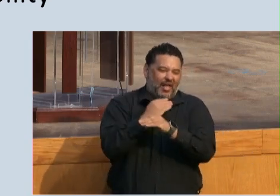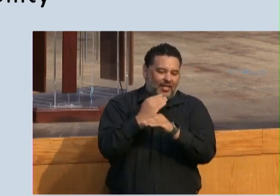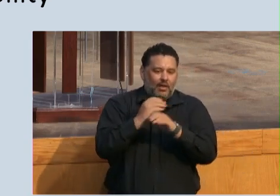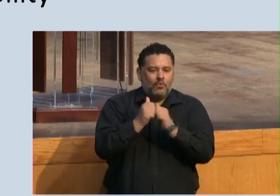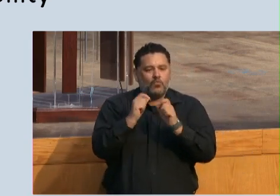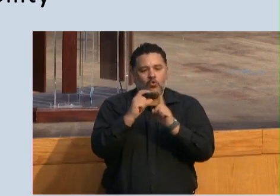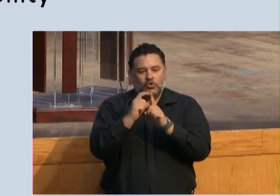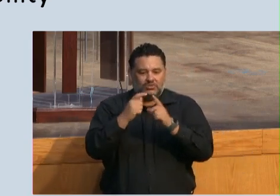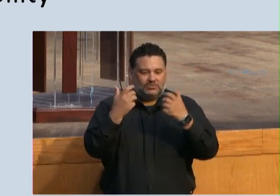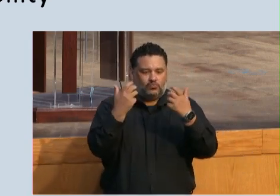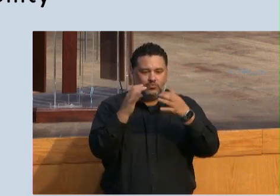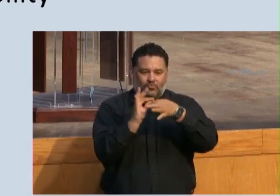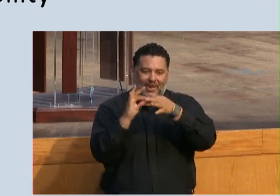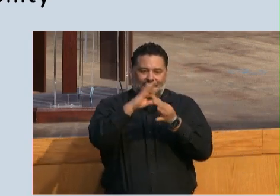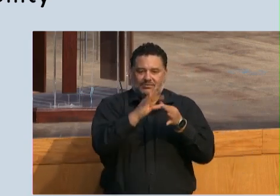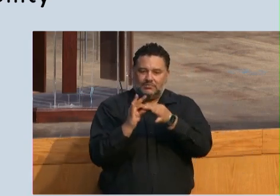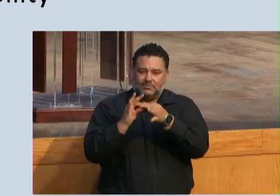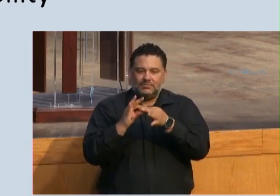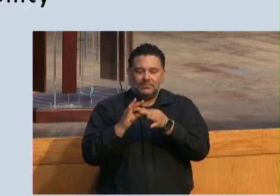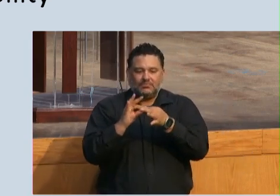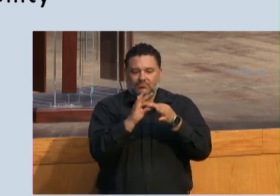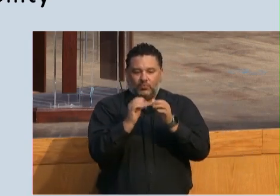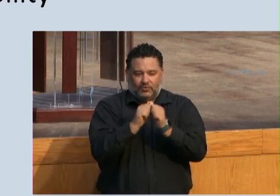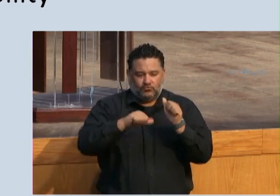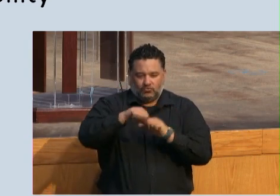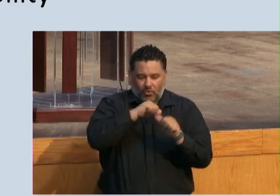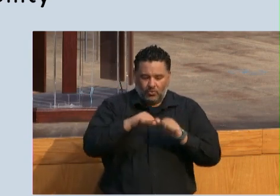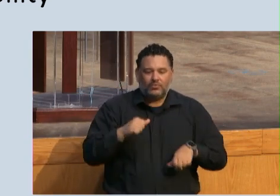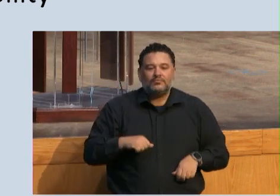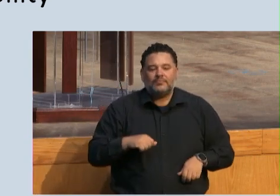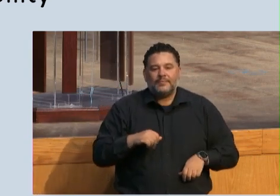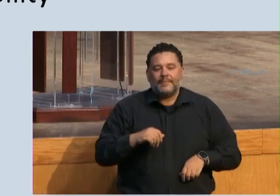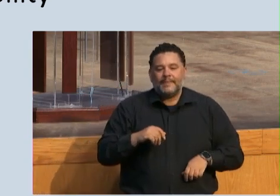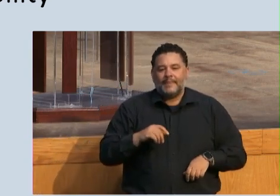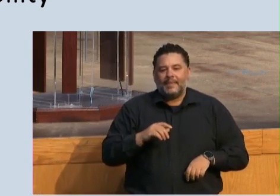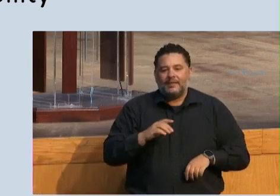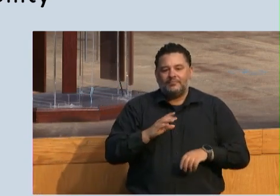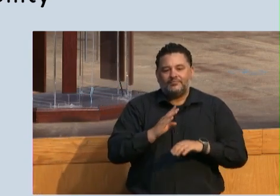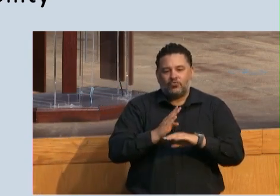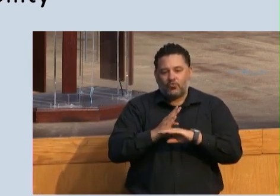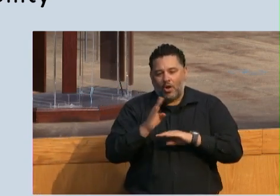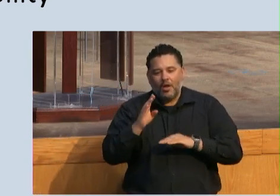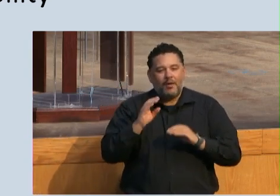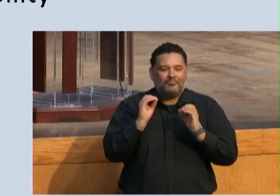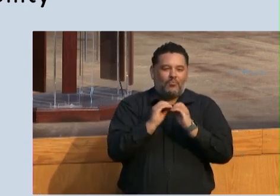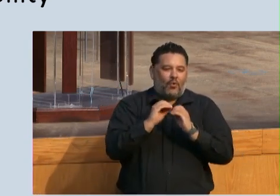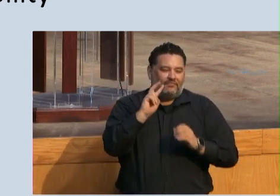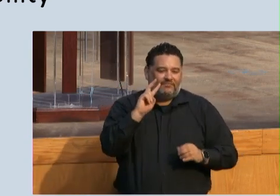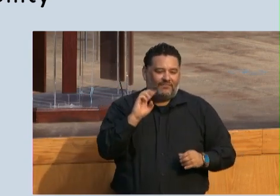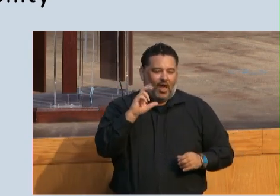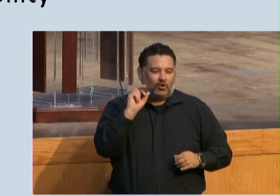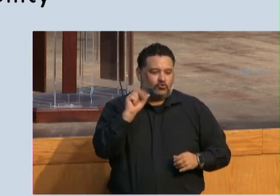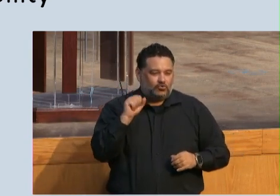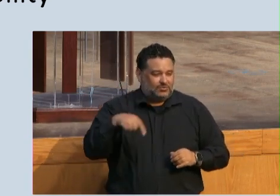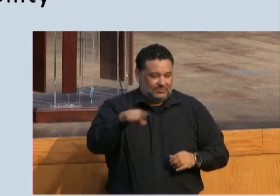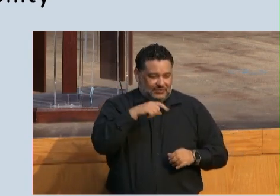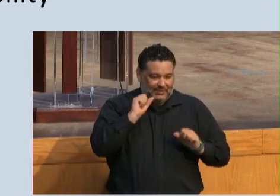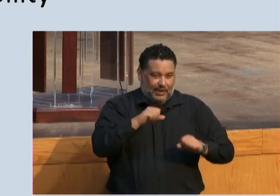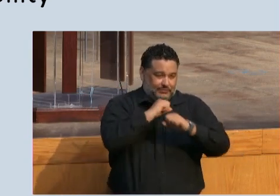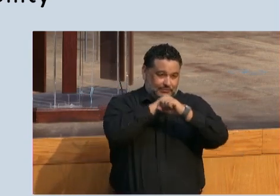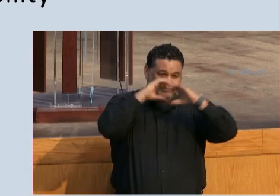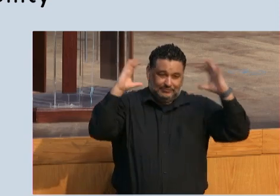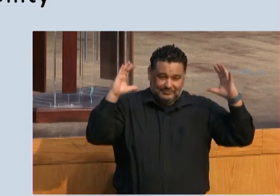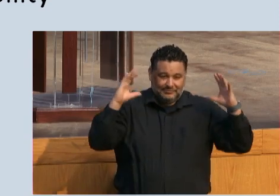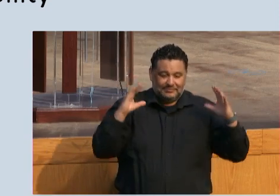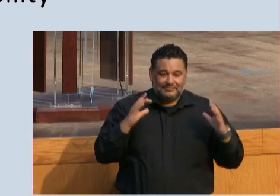each other semantically across more networks, more vectors than you or I can possibly visualize or even imagine in our